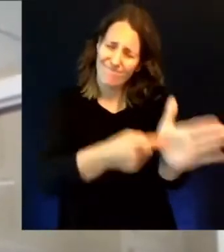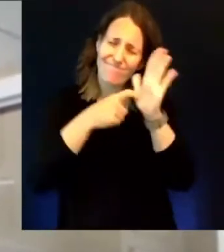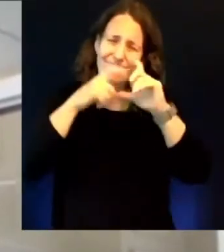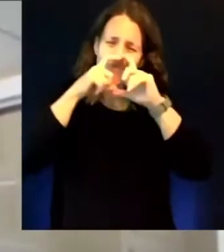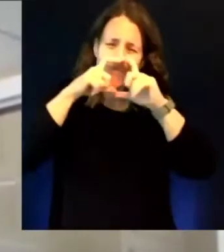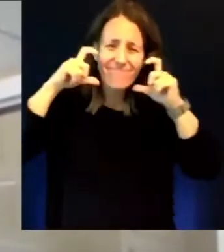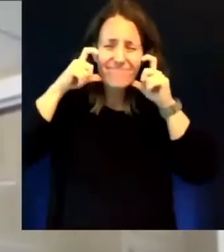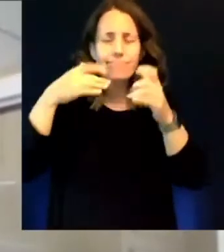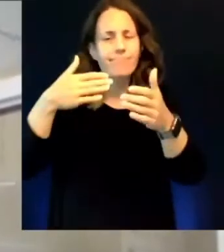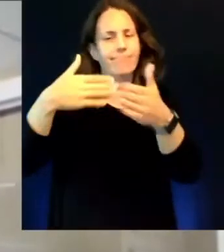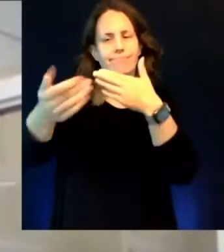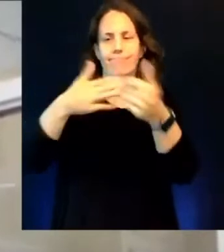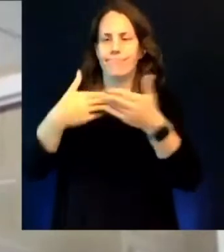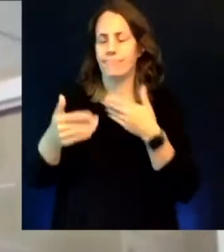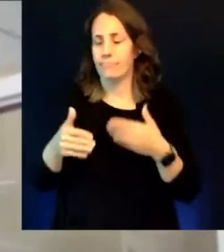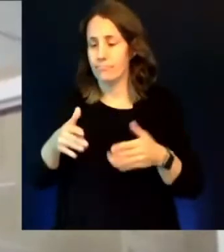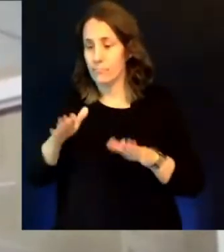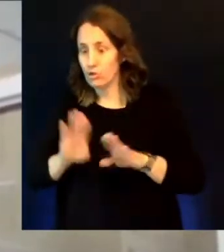highly transmissible,